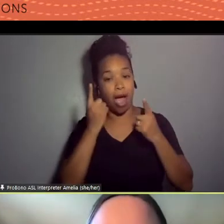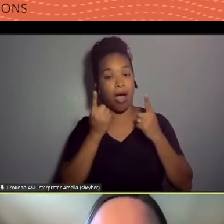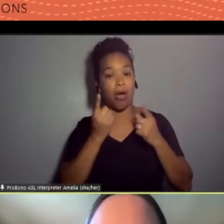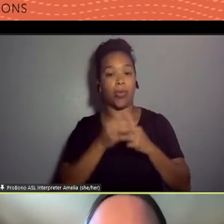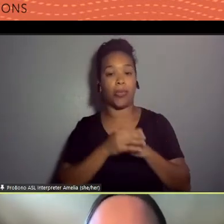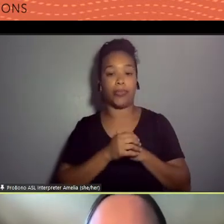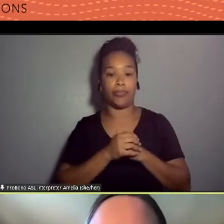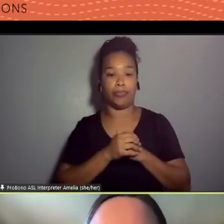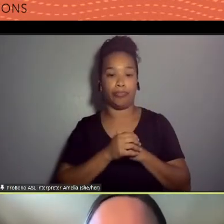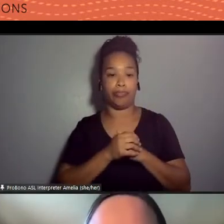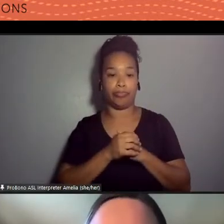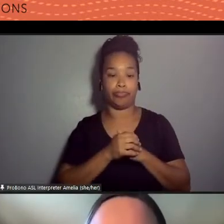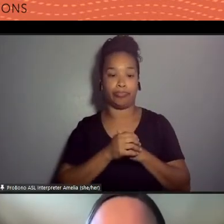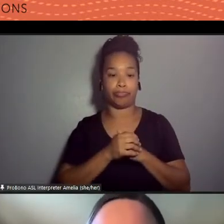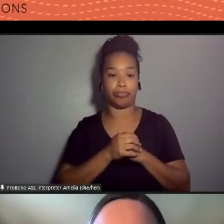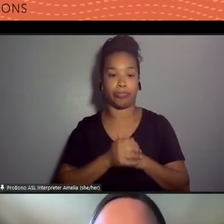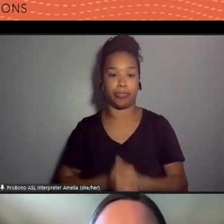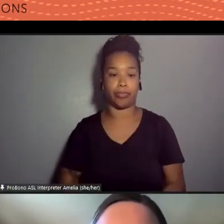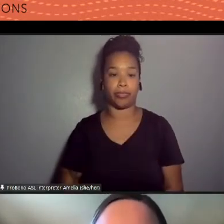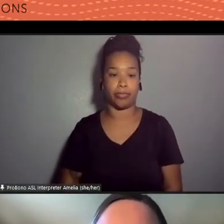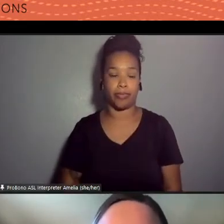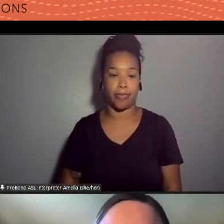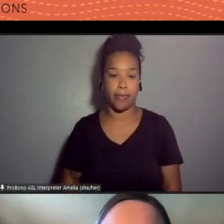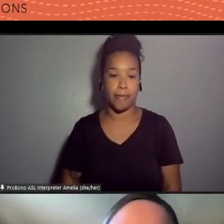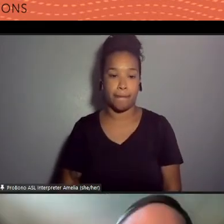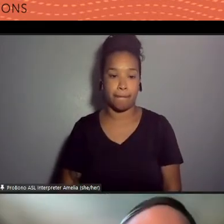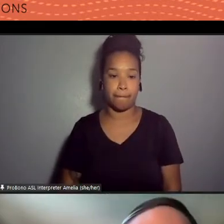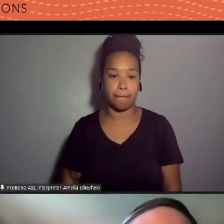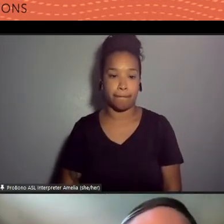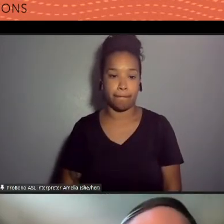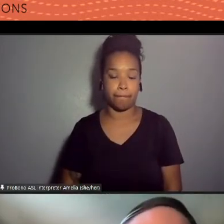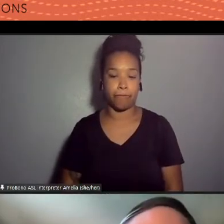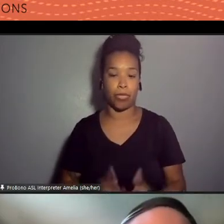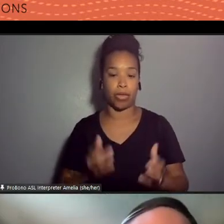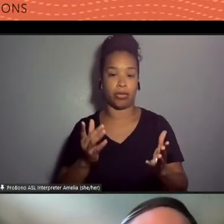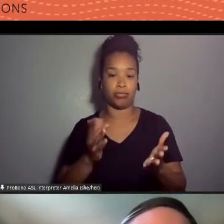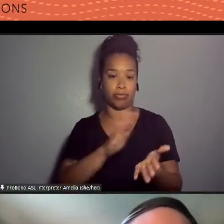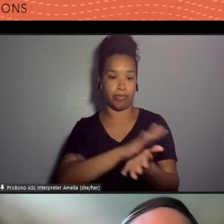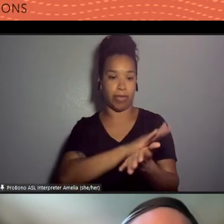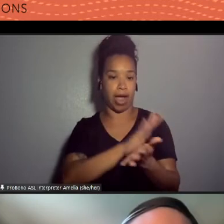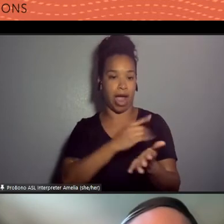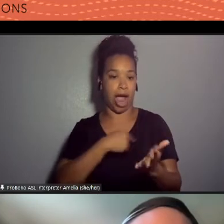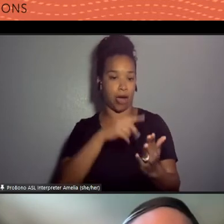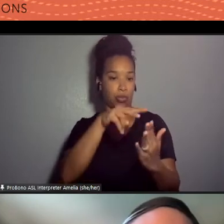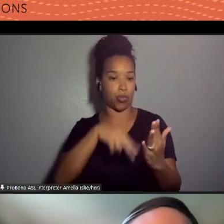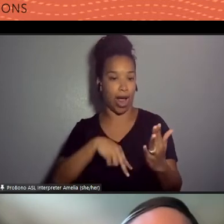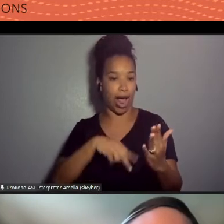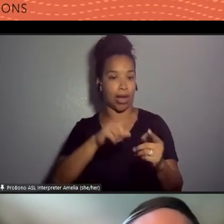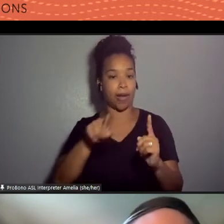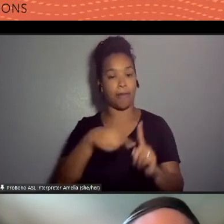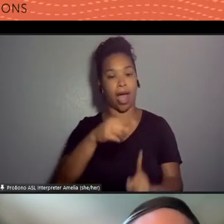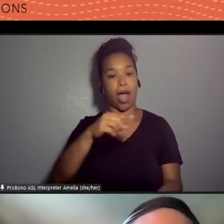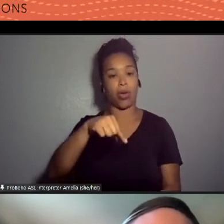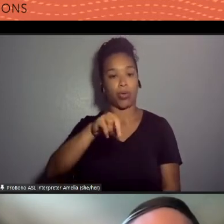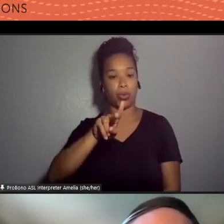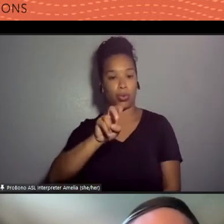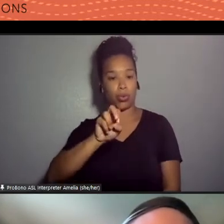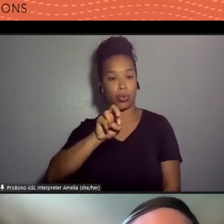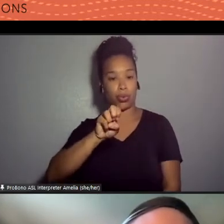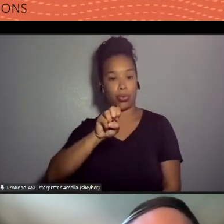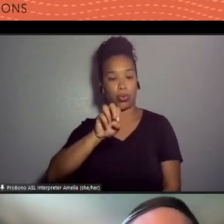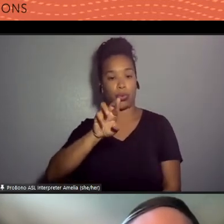little piece I read and thinking about it as part of a larger essay about queering the room, that idea